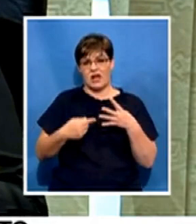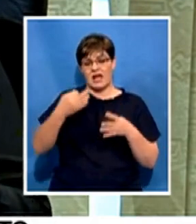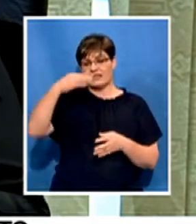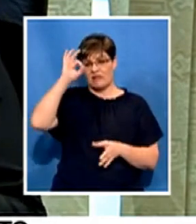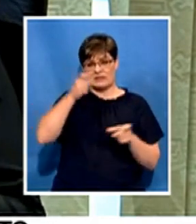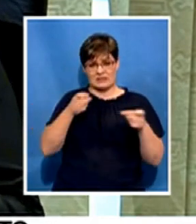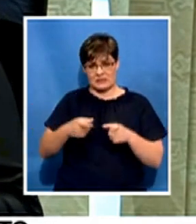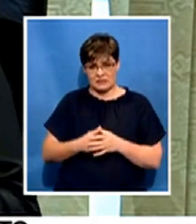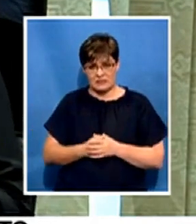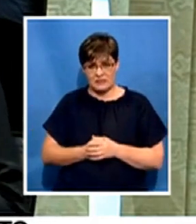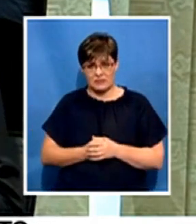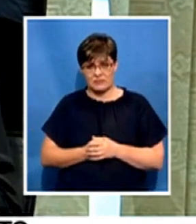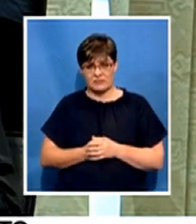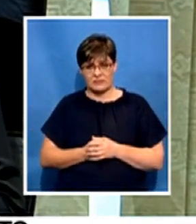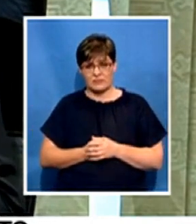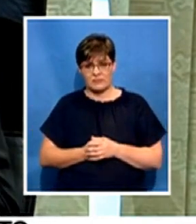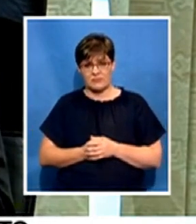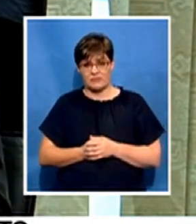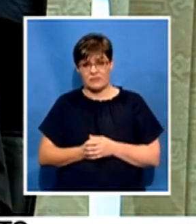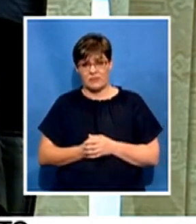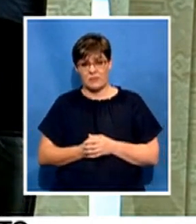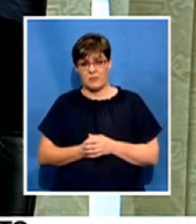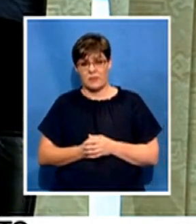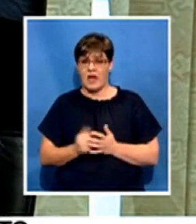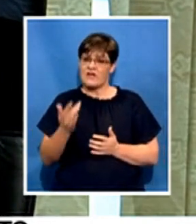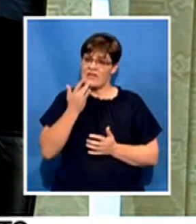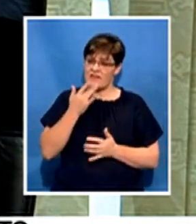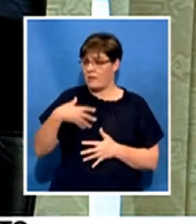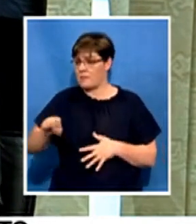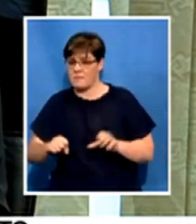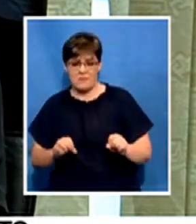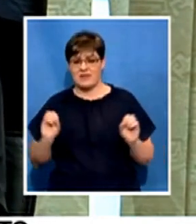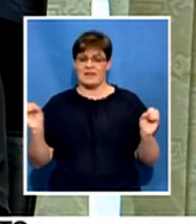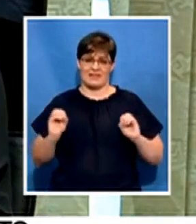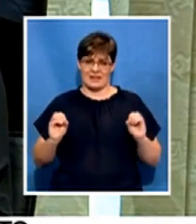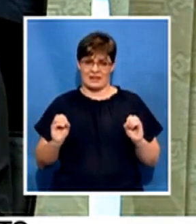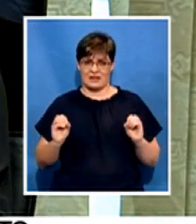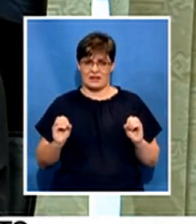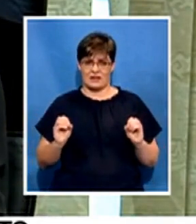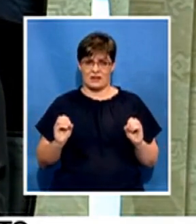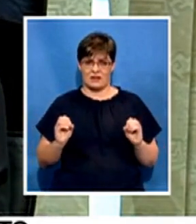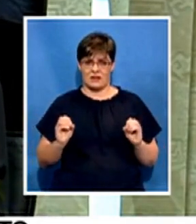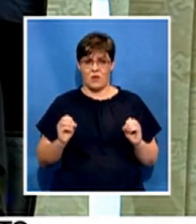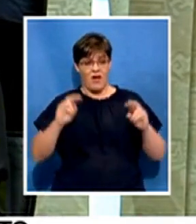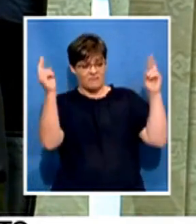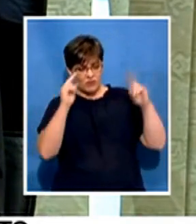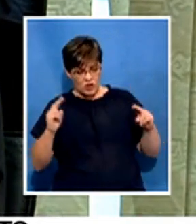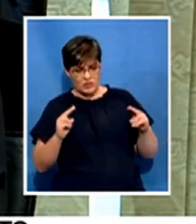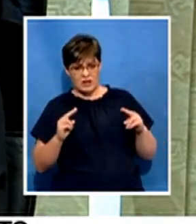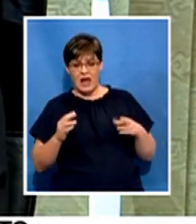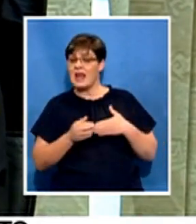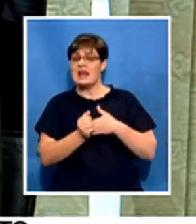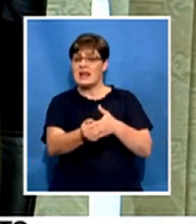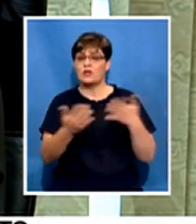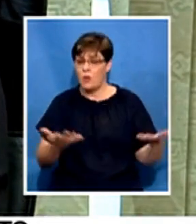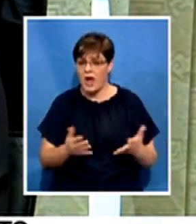taking any favors. We as the Federation have always been at the forefront at the level of the ILO to ensure that any